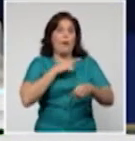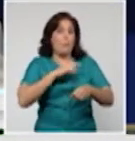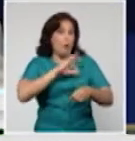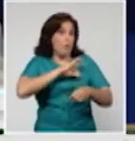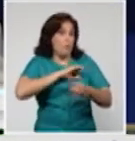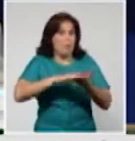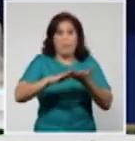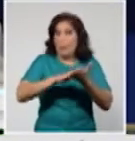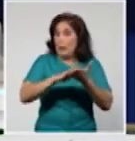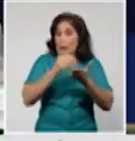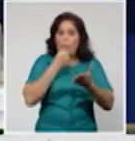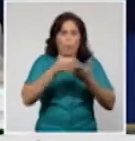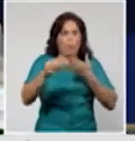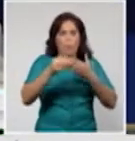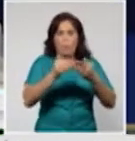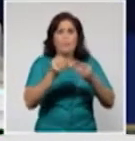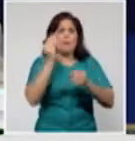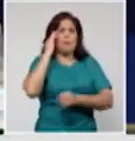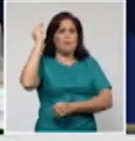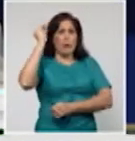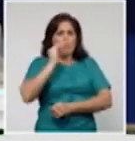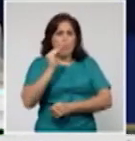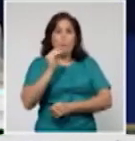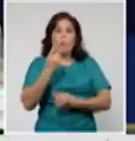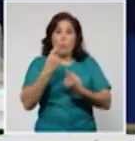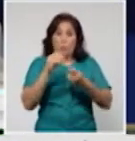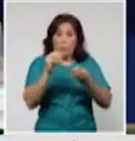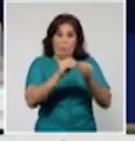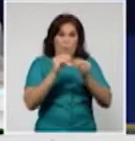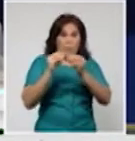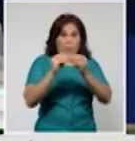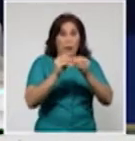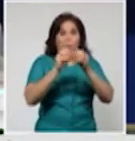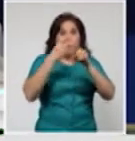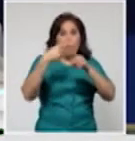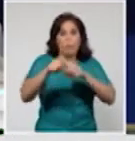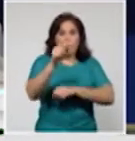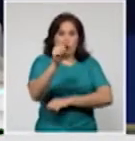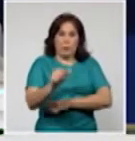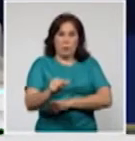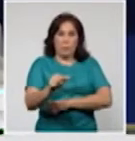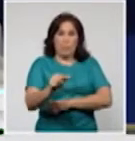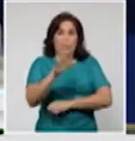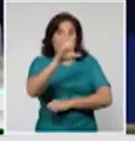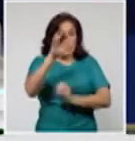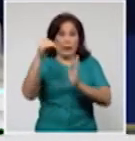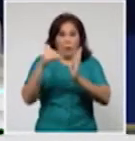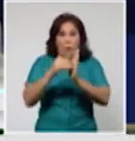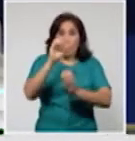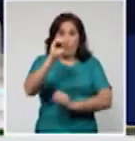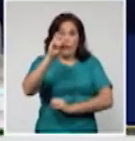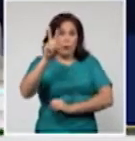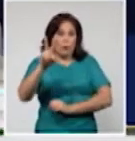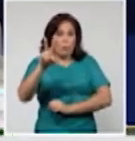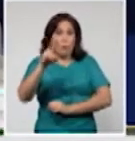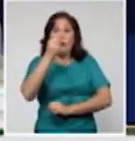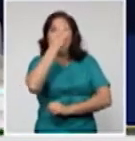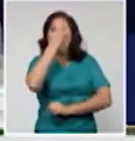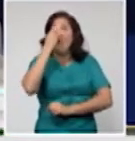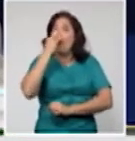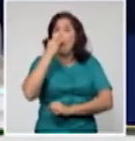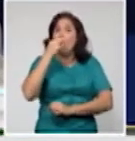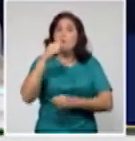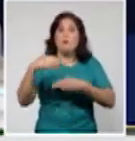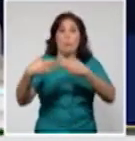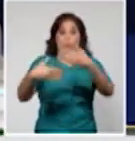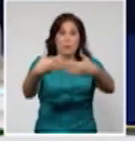5,002 samples were processed in our various molecular biology laboratories. This number will increase